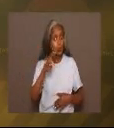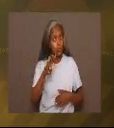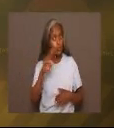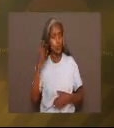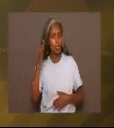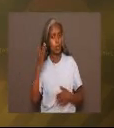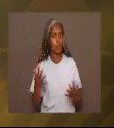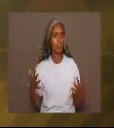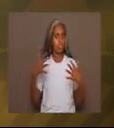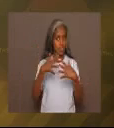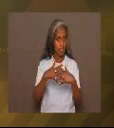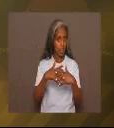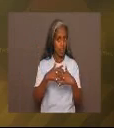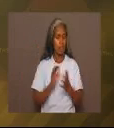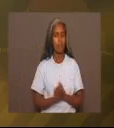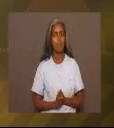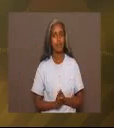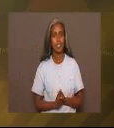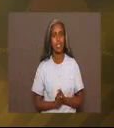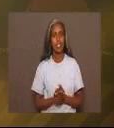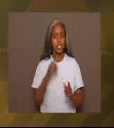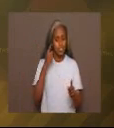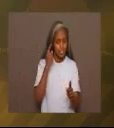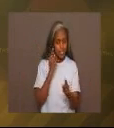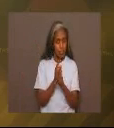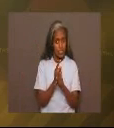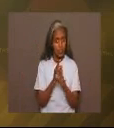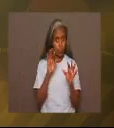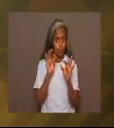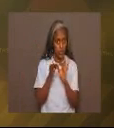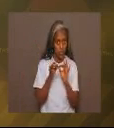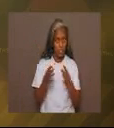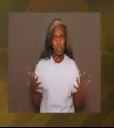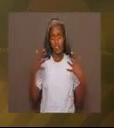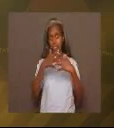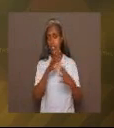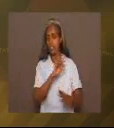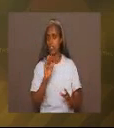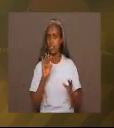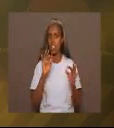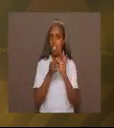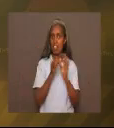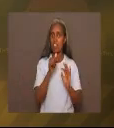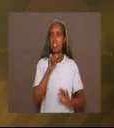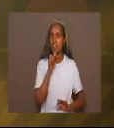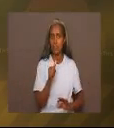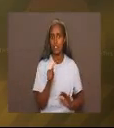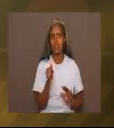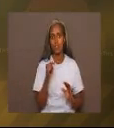of integrals: definite integrals and indefinite